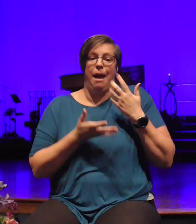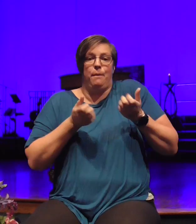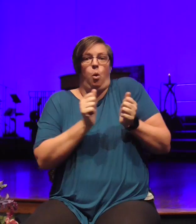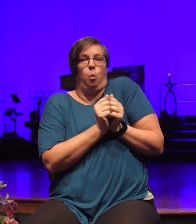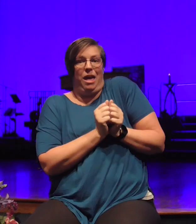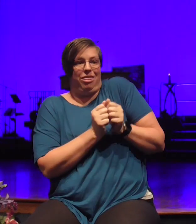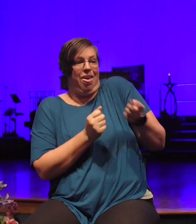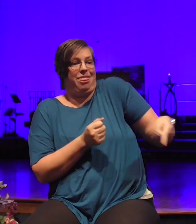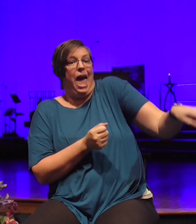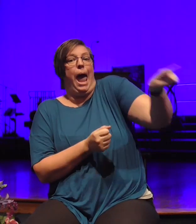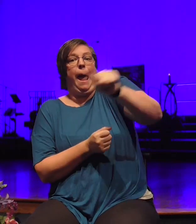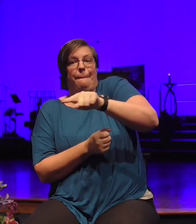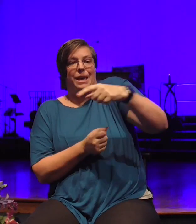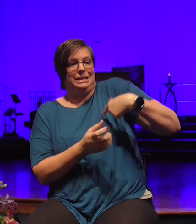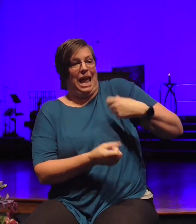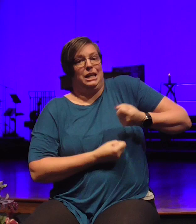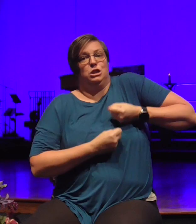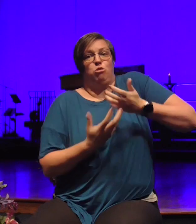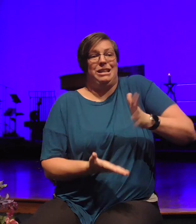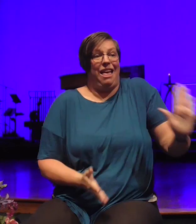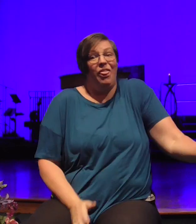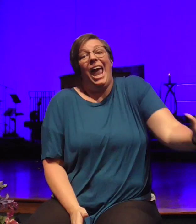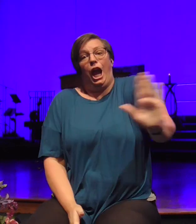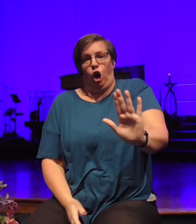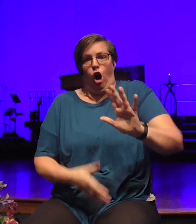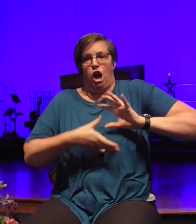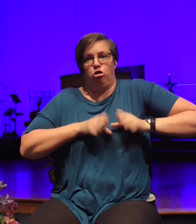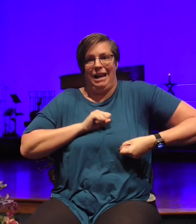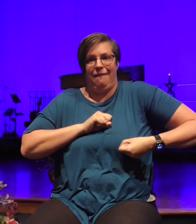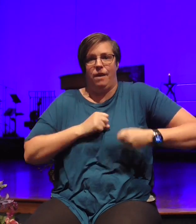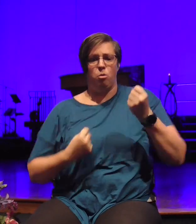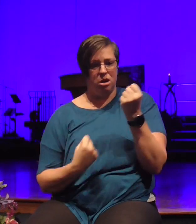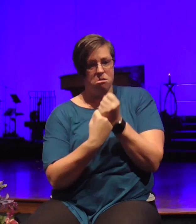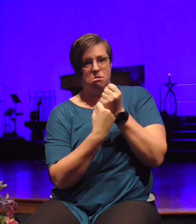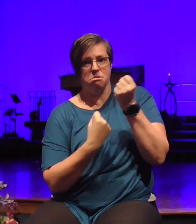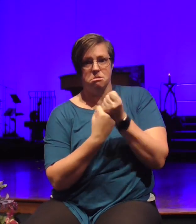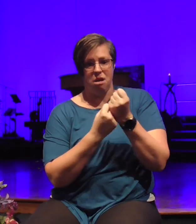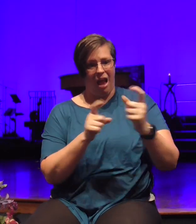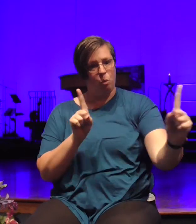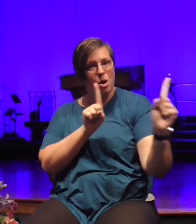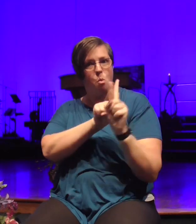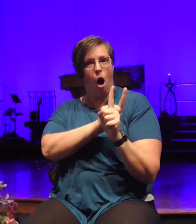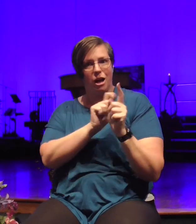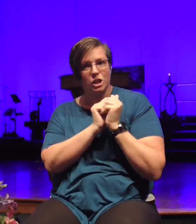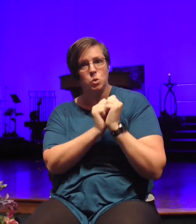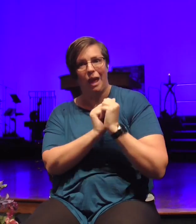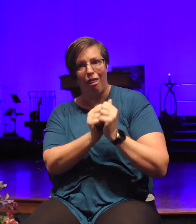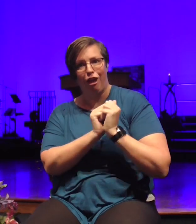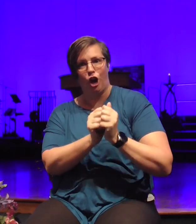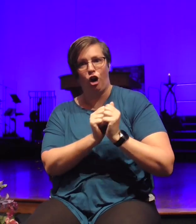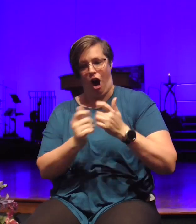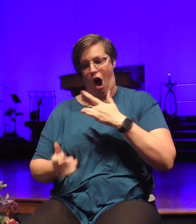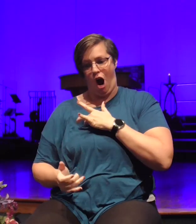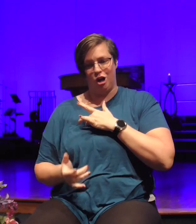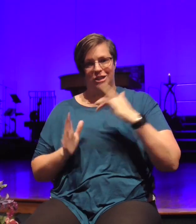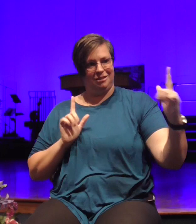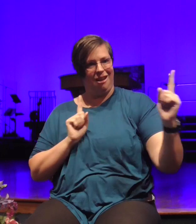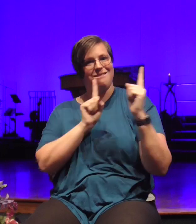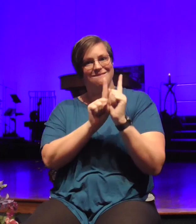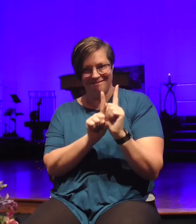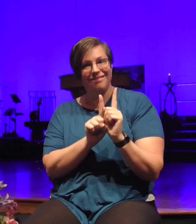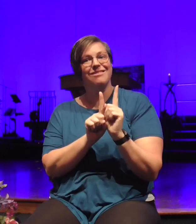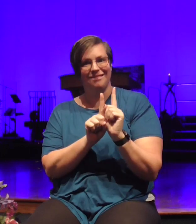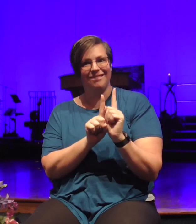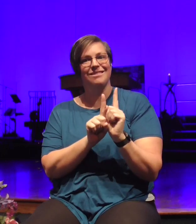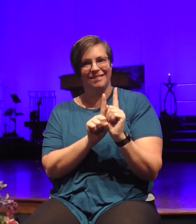they did the same thing. And that we could stand together and walk together hand in hand and heart to heart and be with each